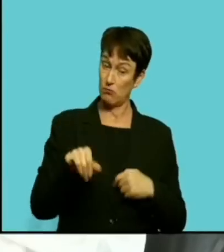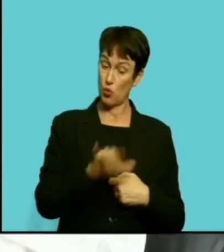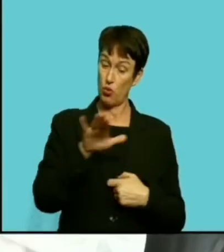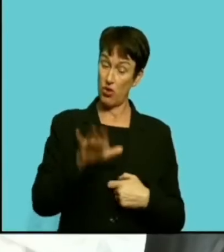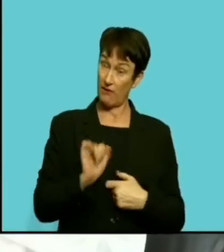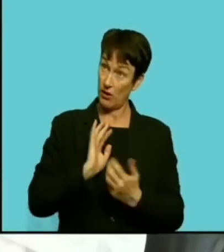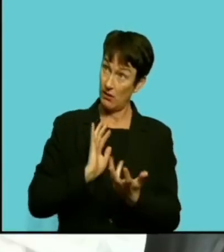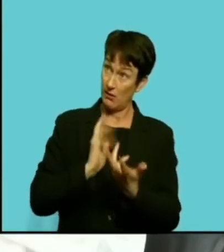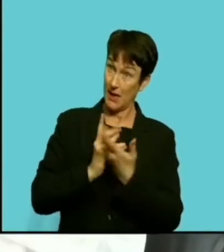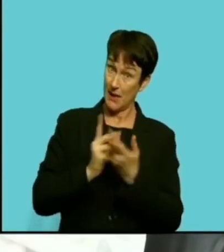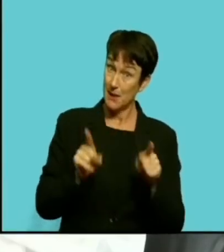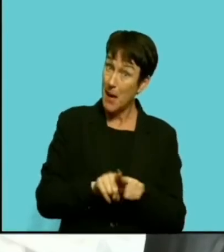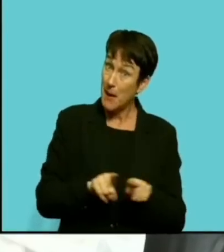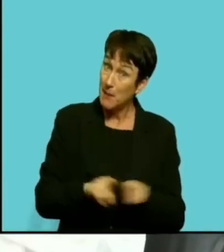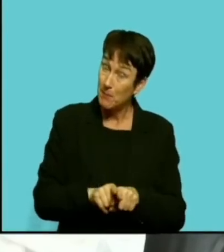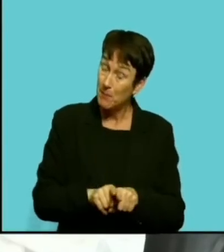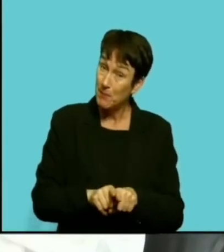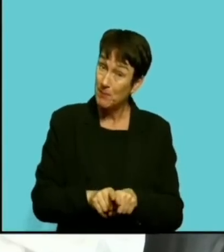Africa?